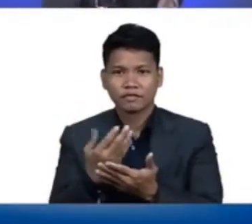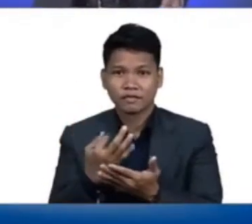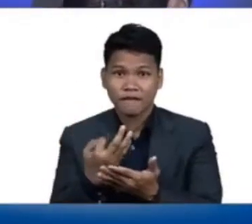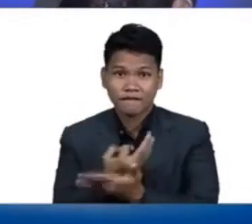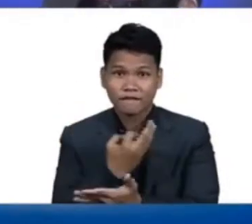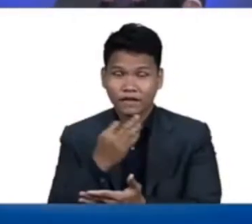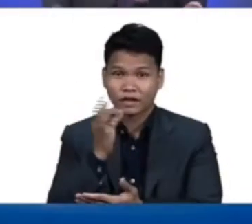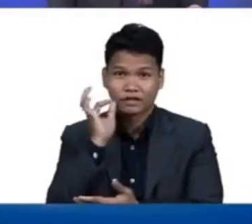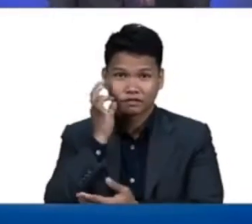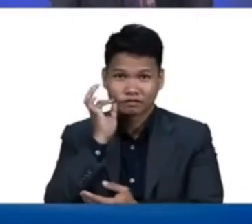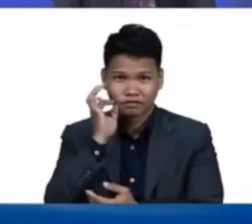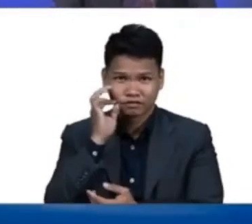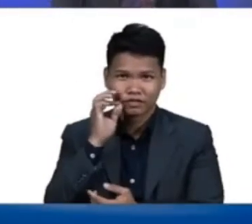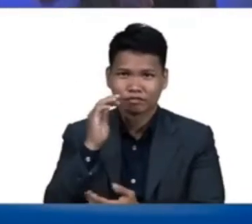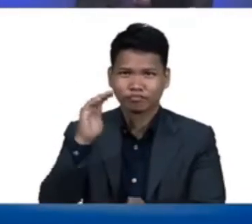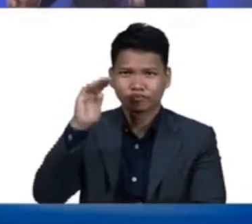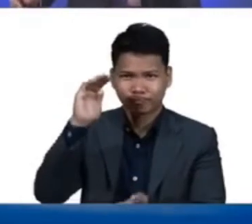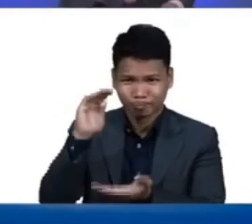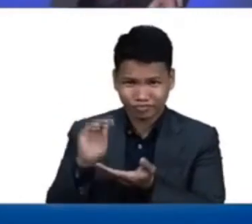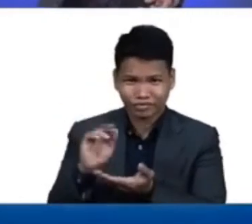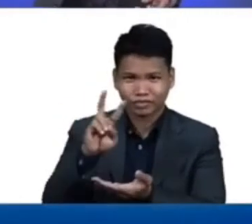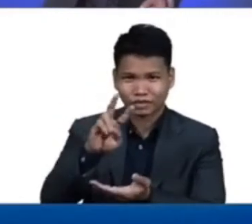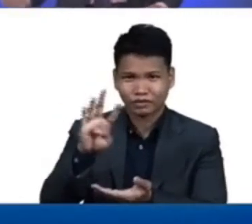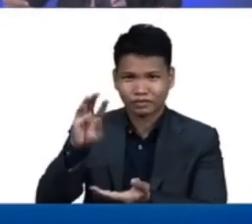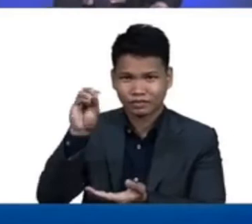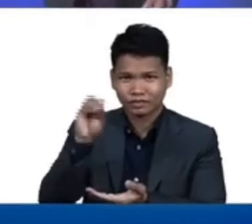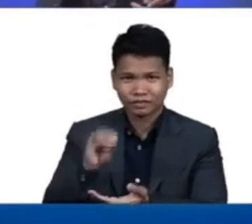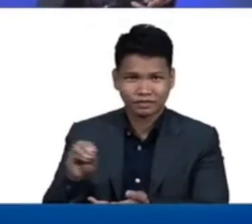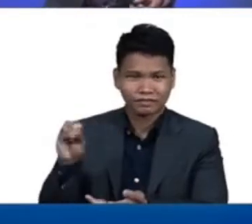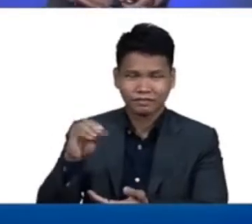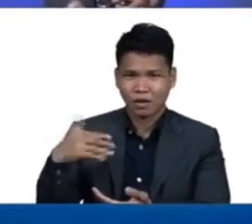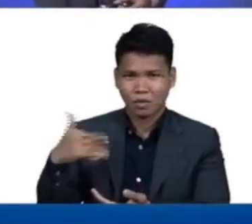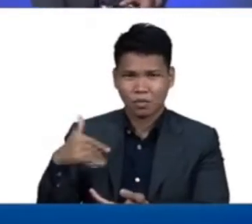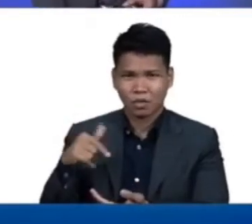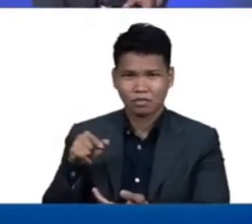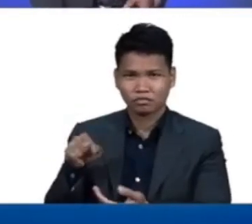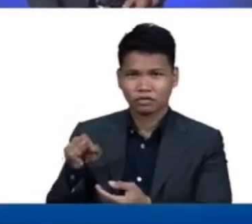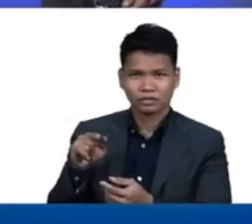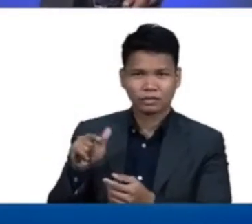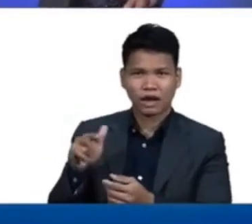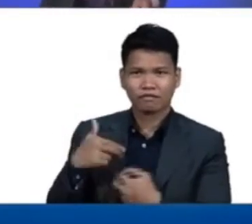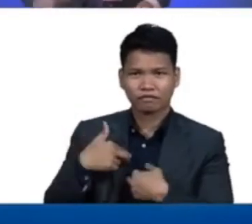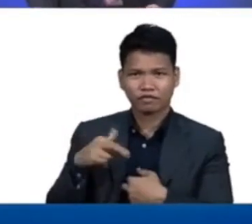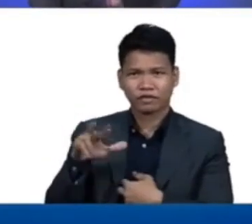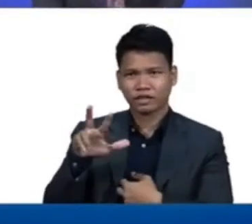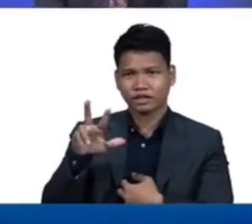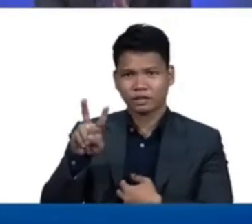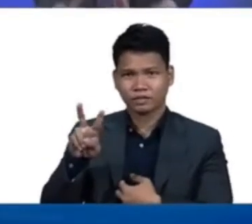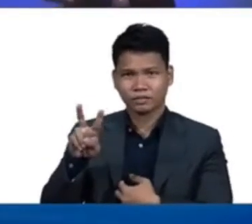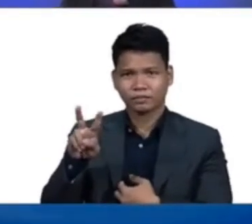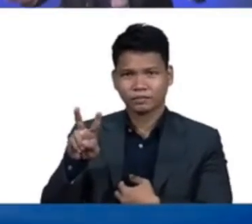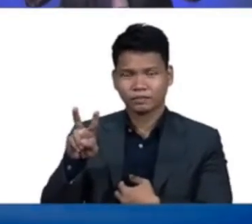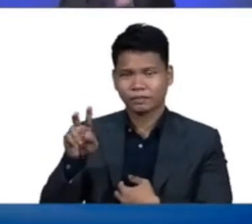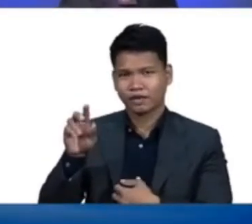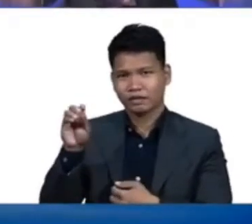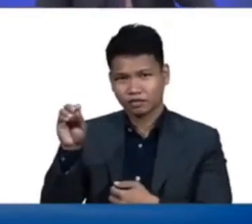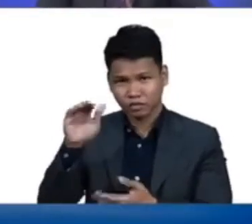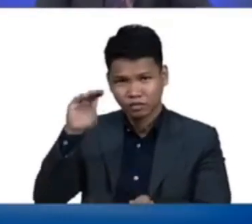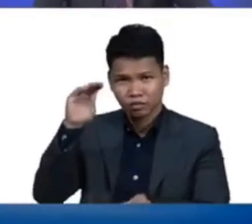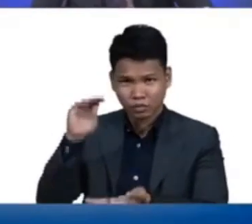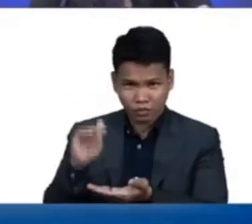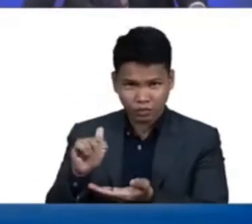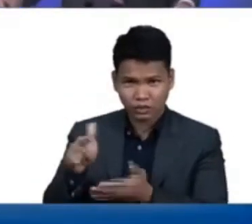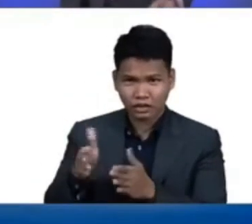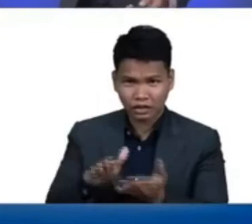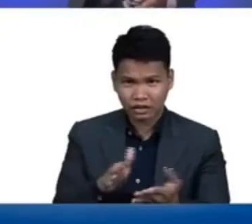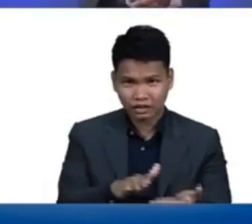and a 32% reduction of death from some type of vascular disease. Daily consumption of rose salads